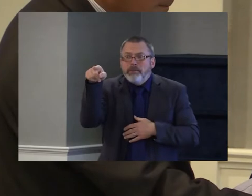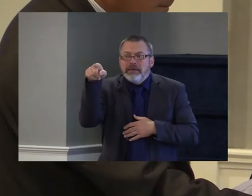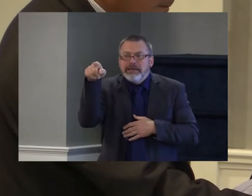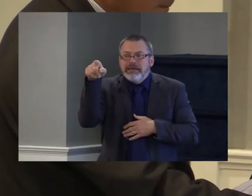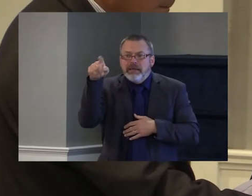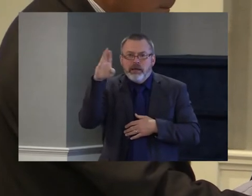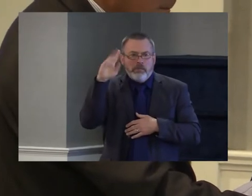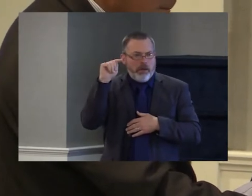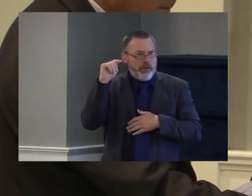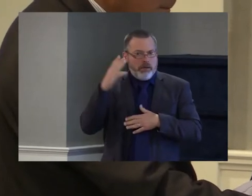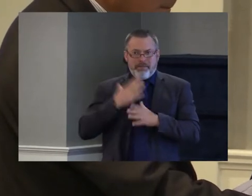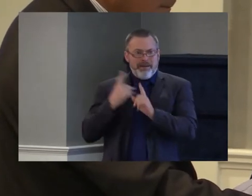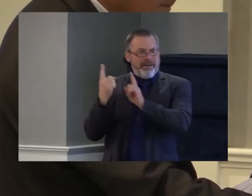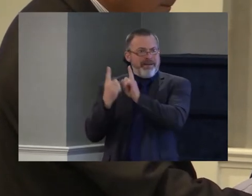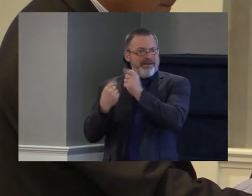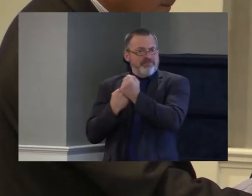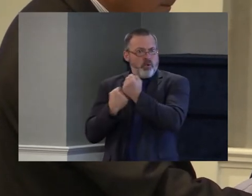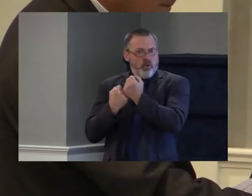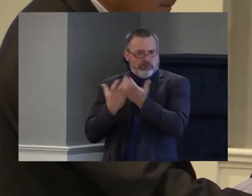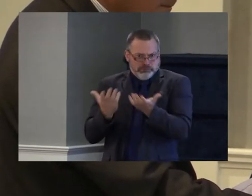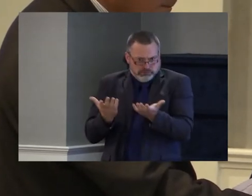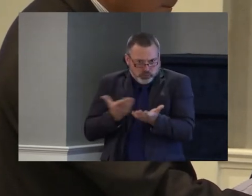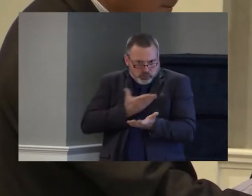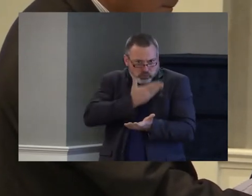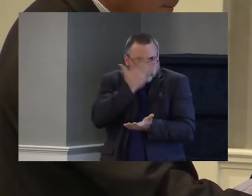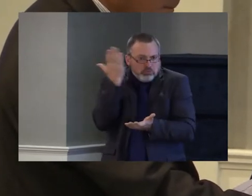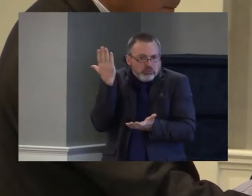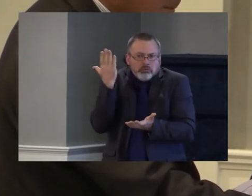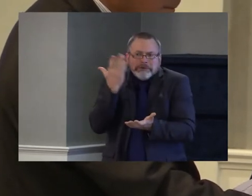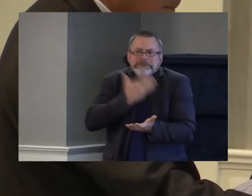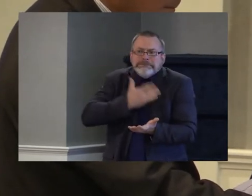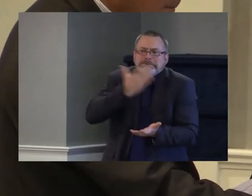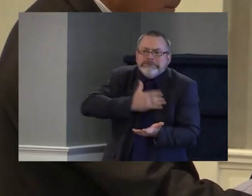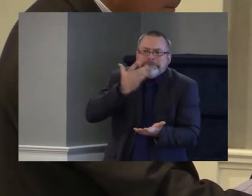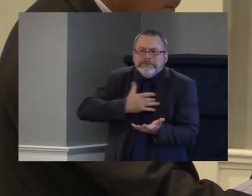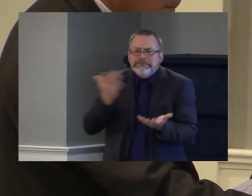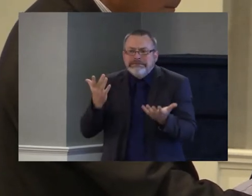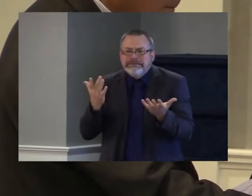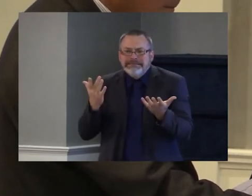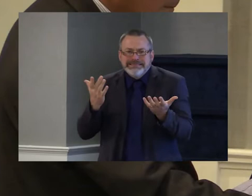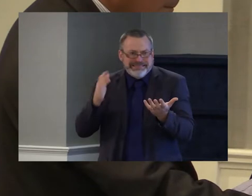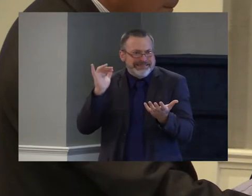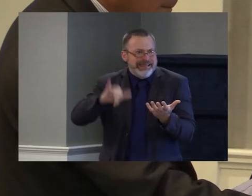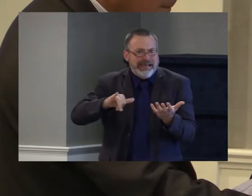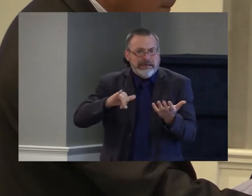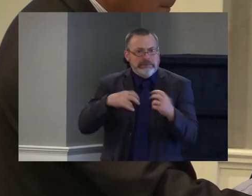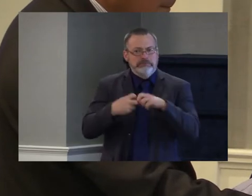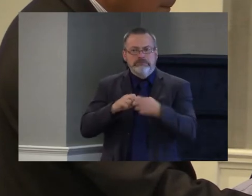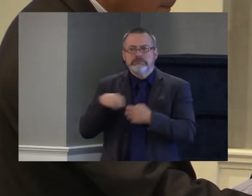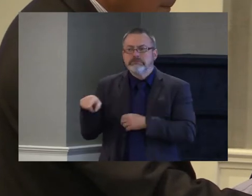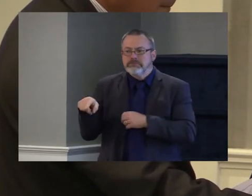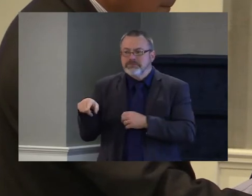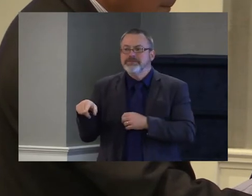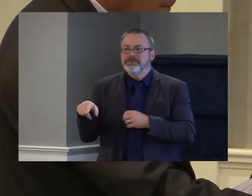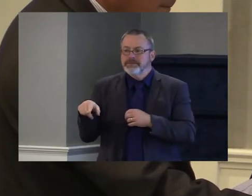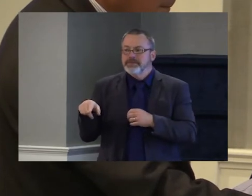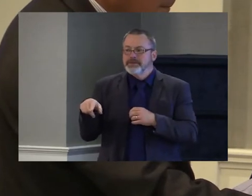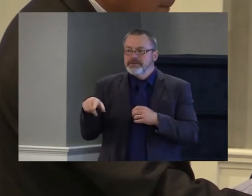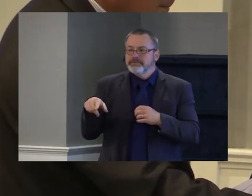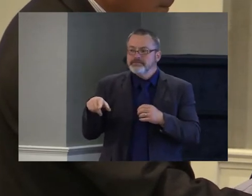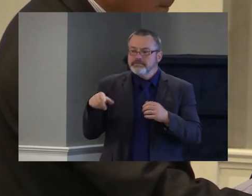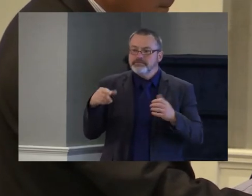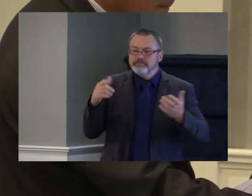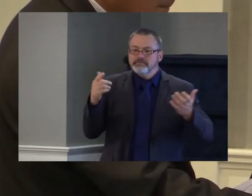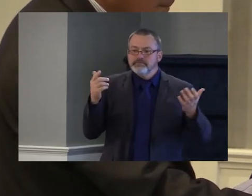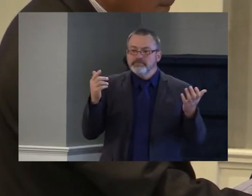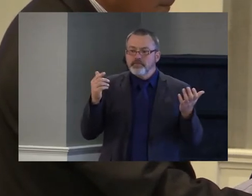part-time job, but finding more substantial work could jeopardize those attendant benefits I need. Although great strides have been